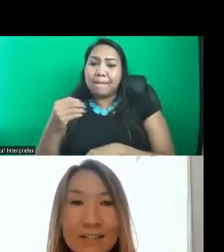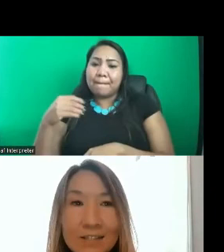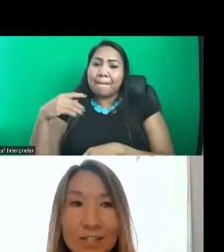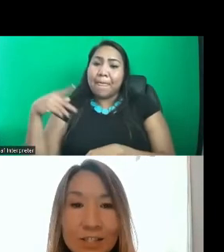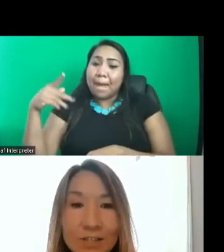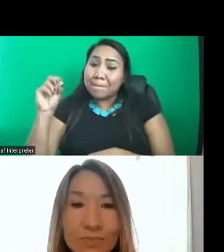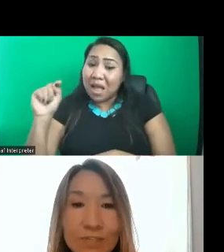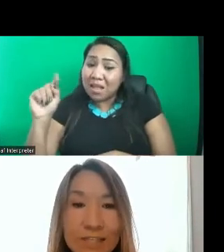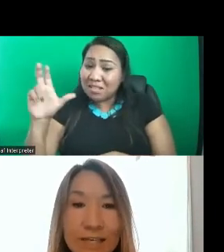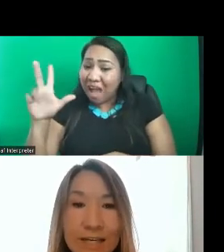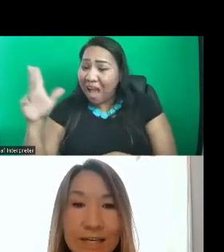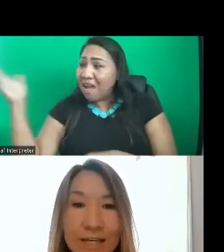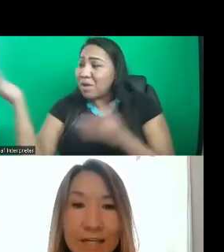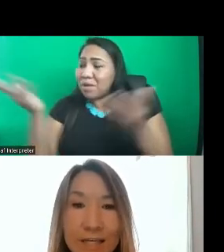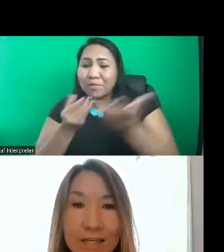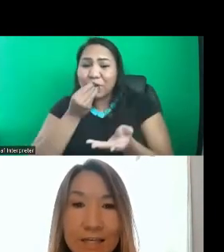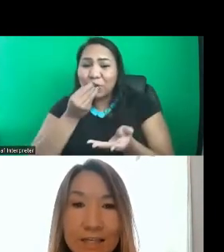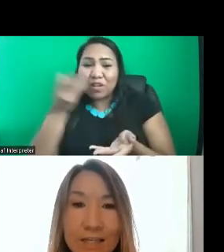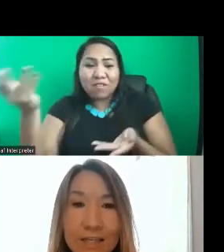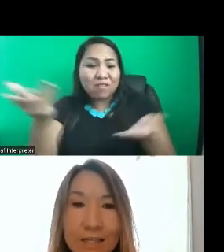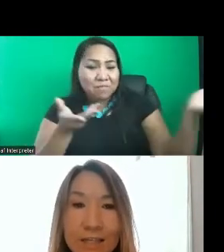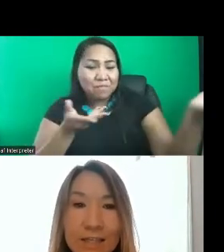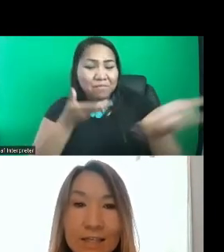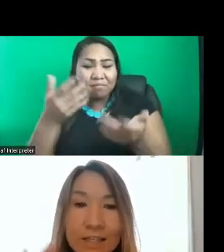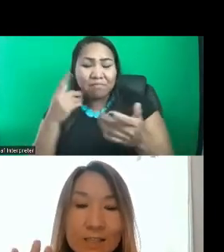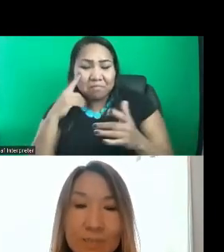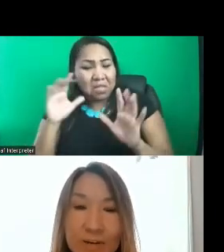I guess just really